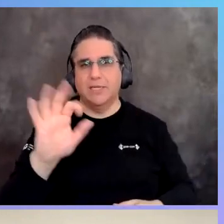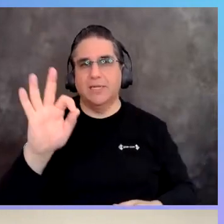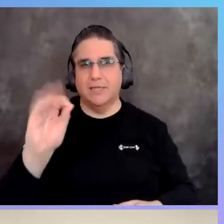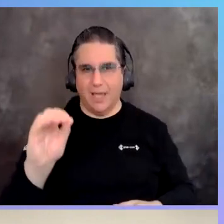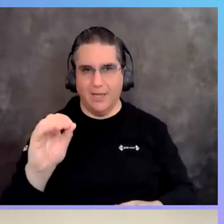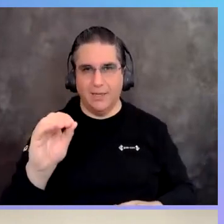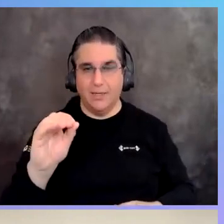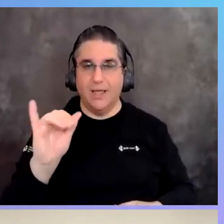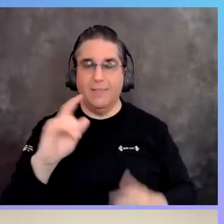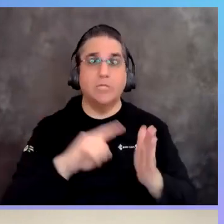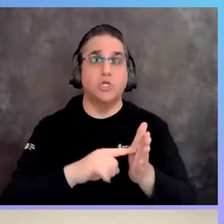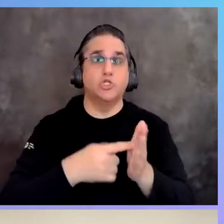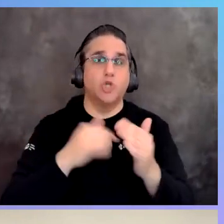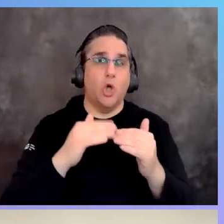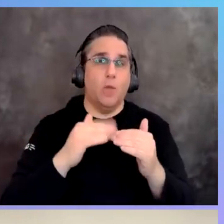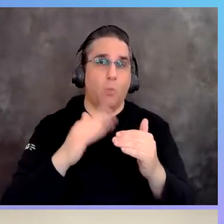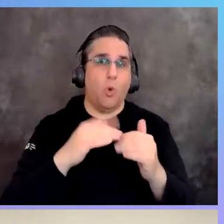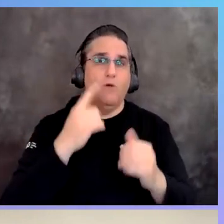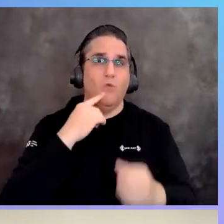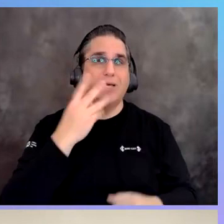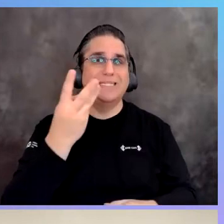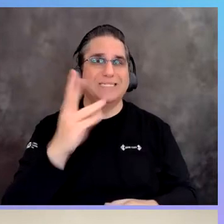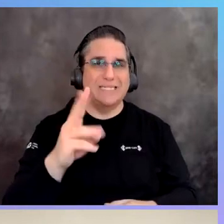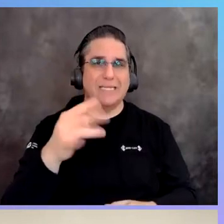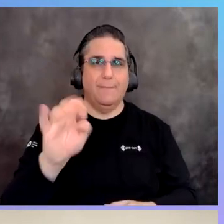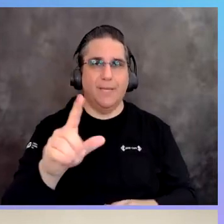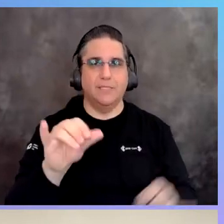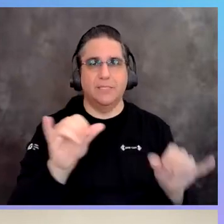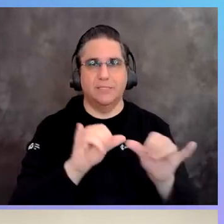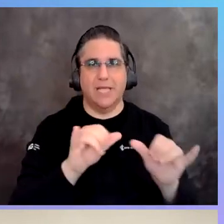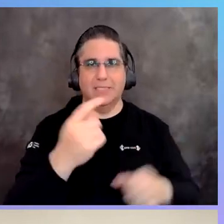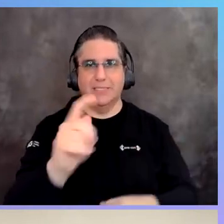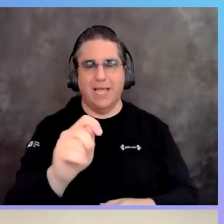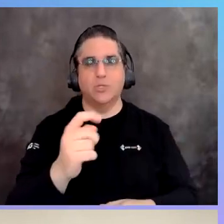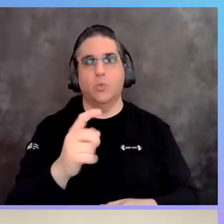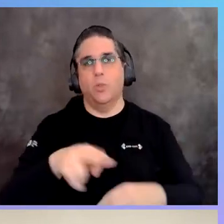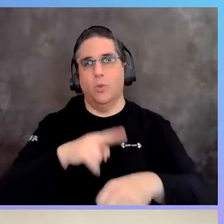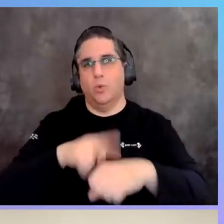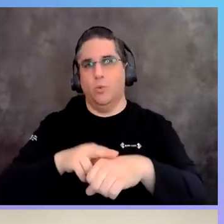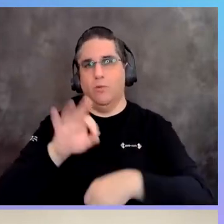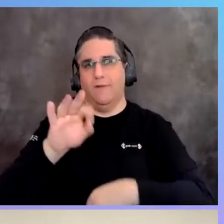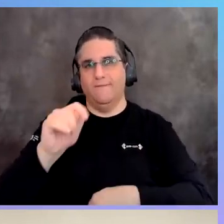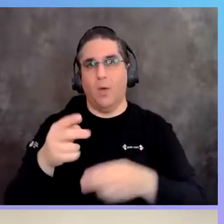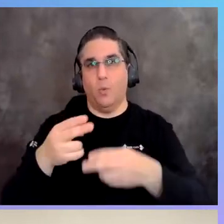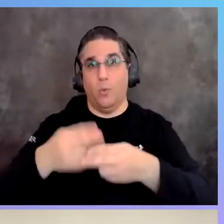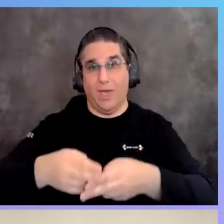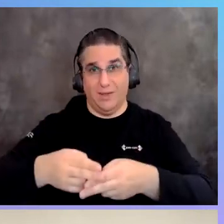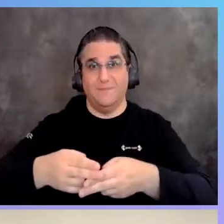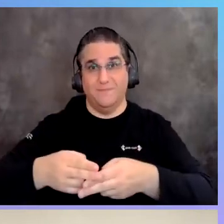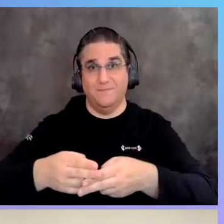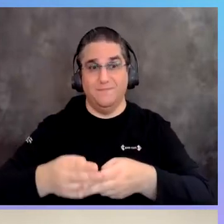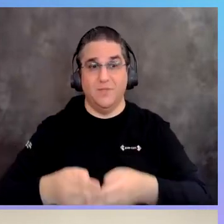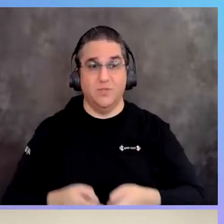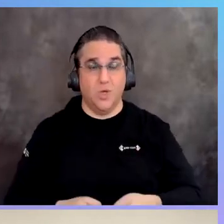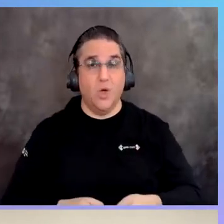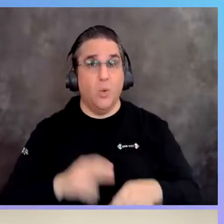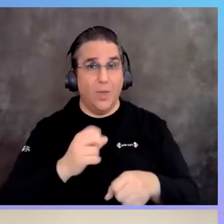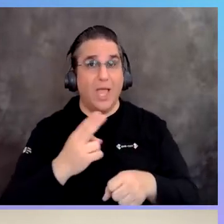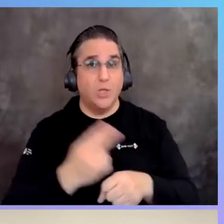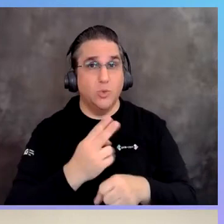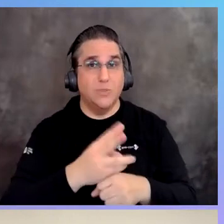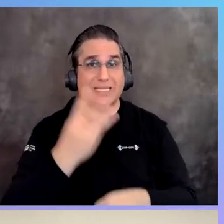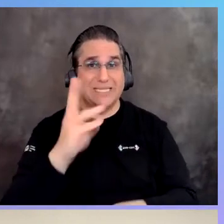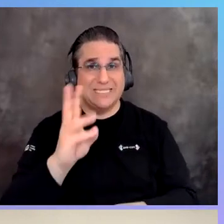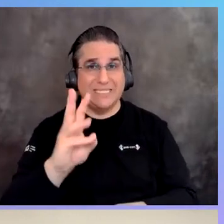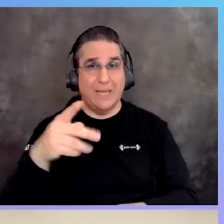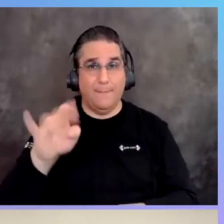the starting point for 16 pixel size text at a normal font weight. Here, the ability to use 16 pixel text